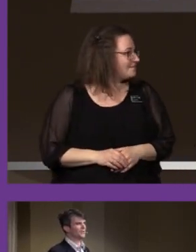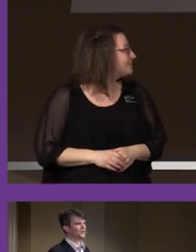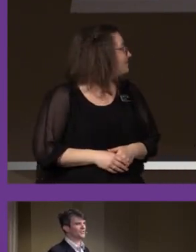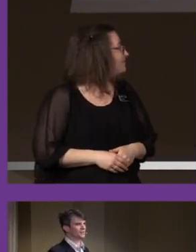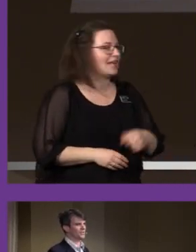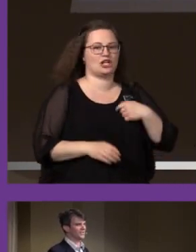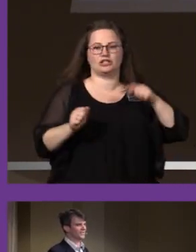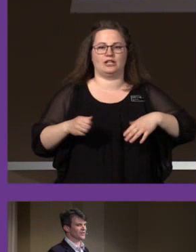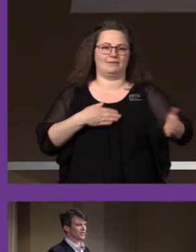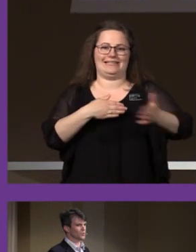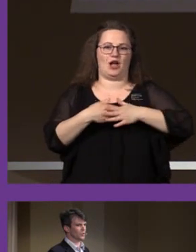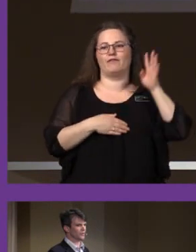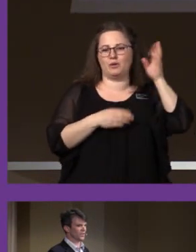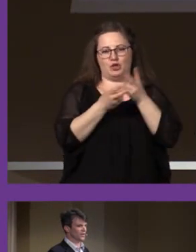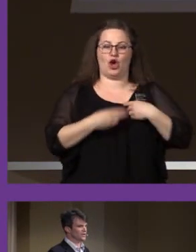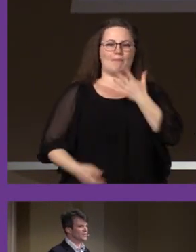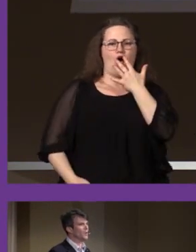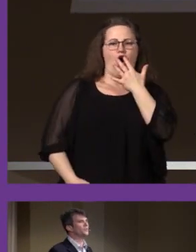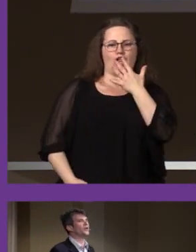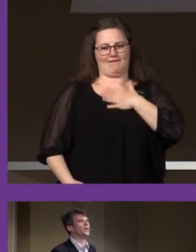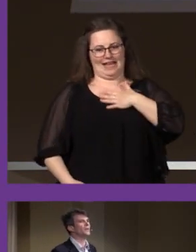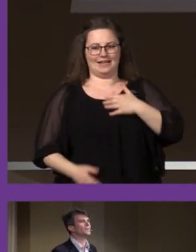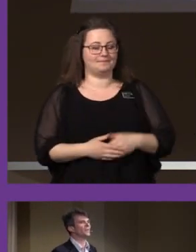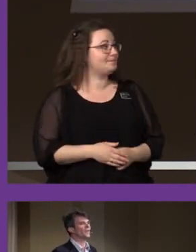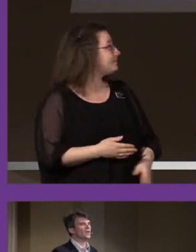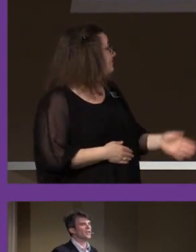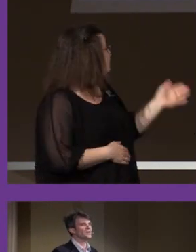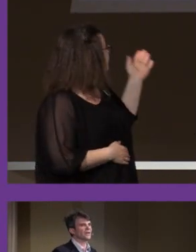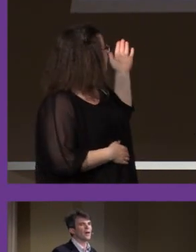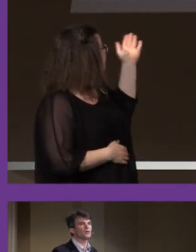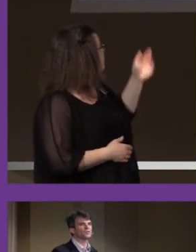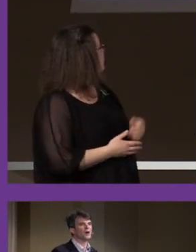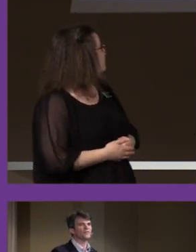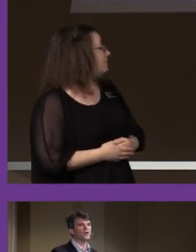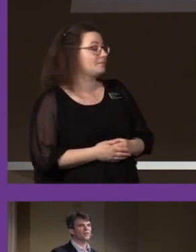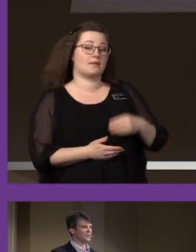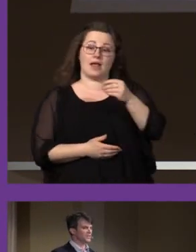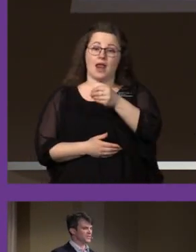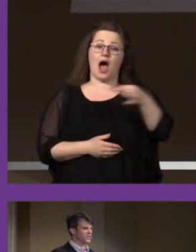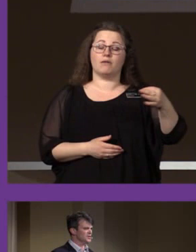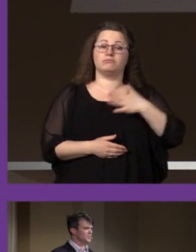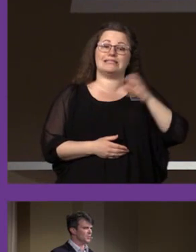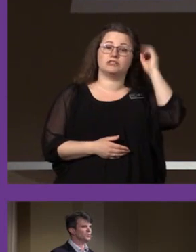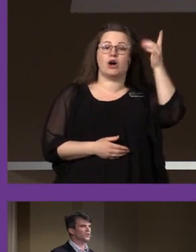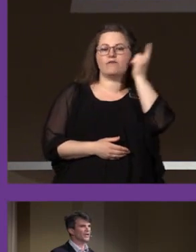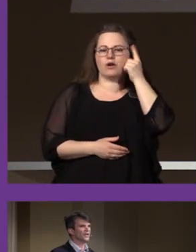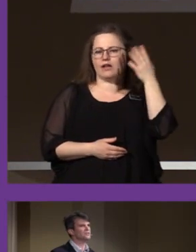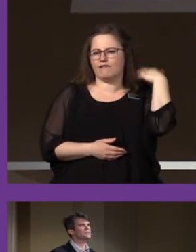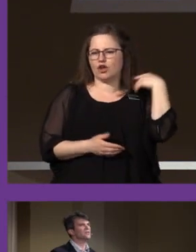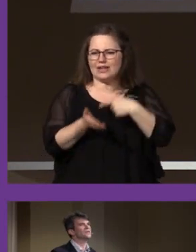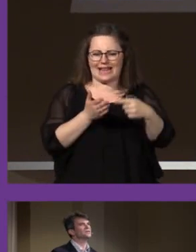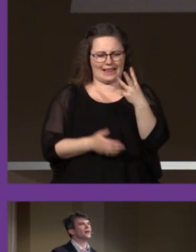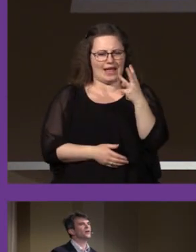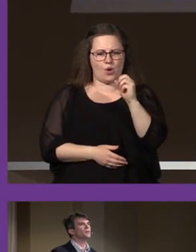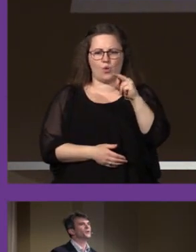But I'm going to mute it, sorry, so that I can talk over it. So what we've got here is an app on your smartphone. It used to be called Word